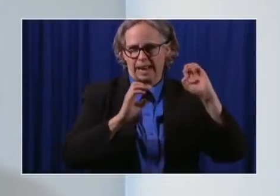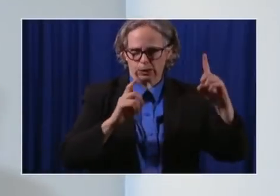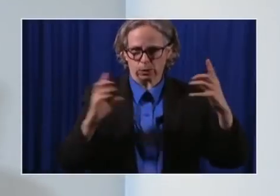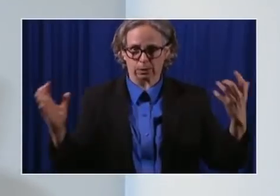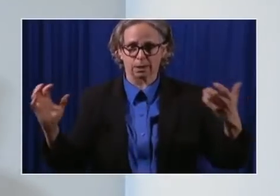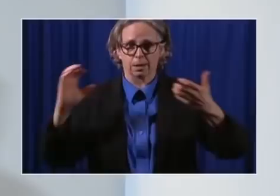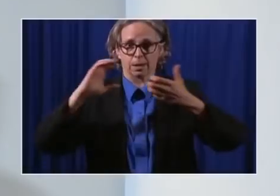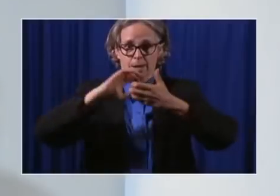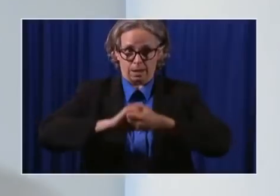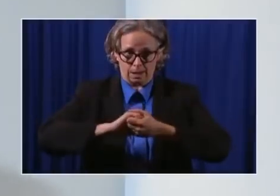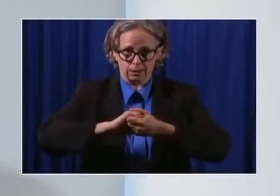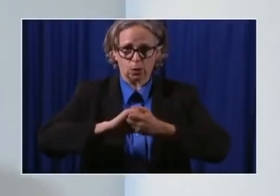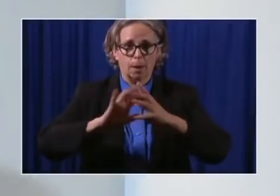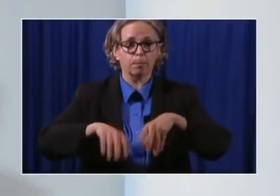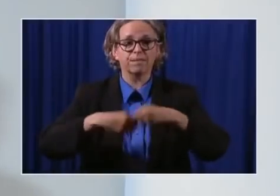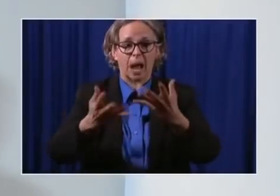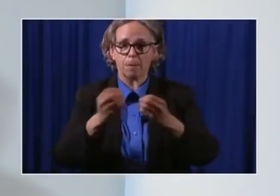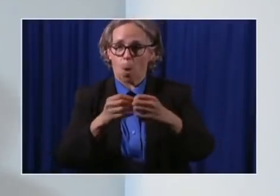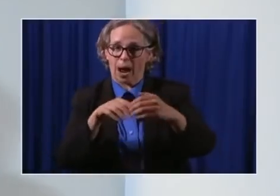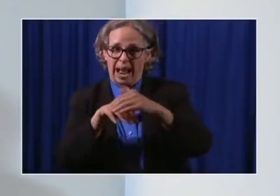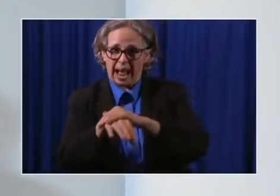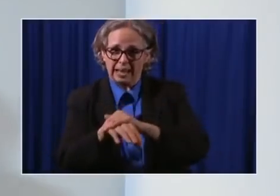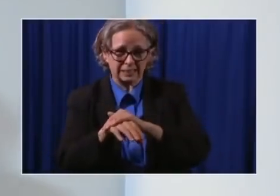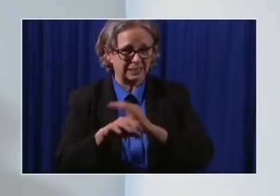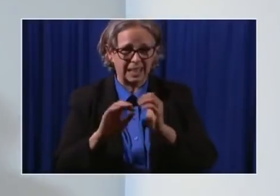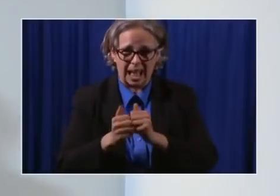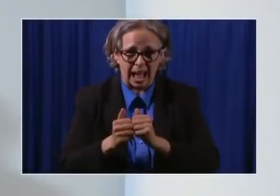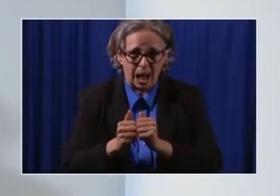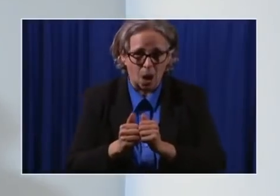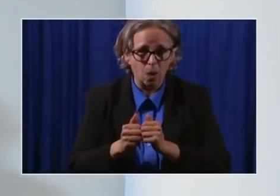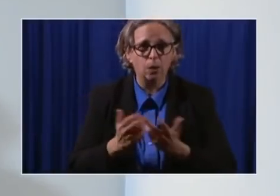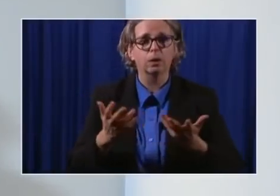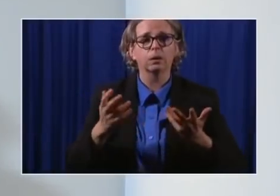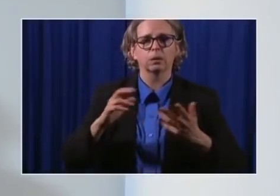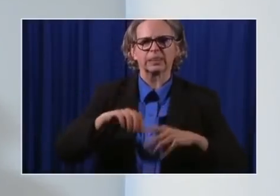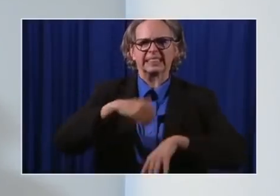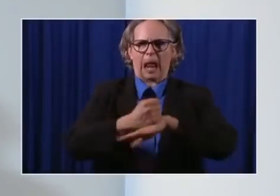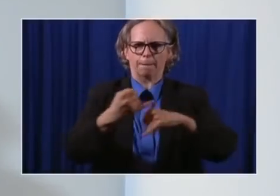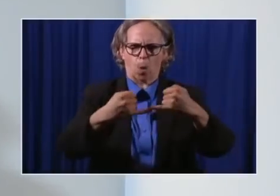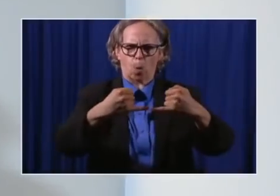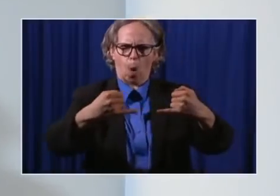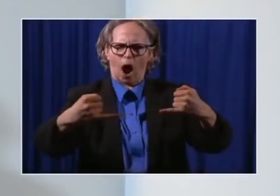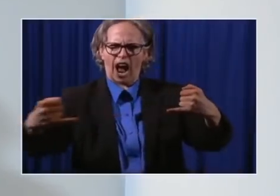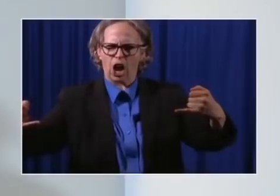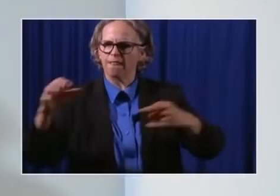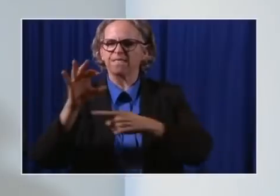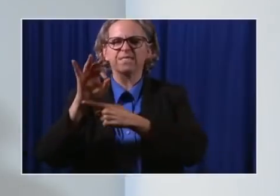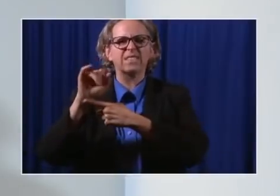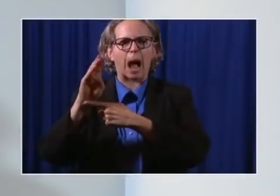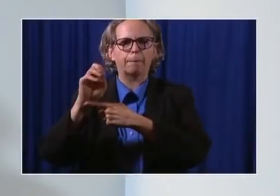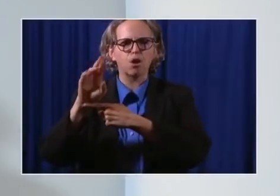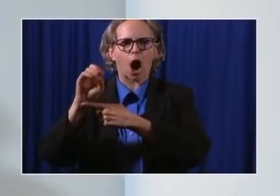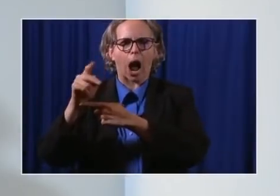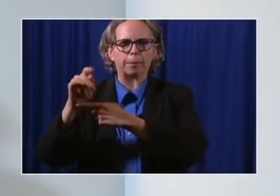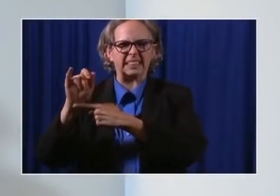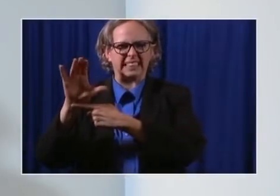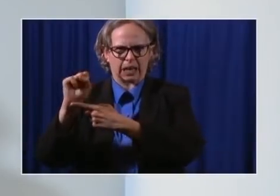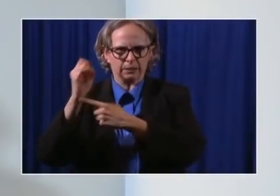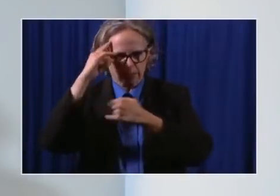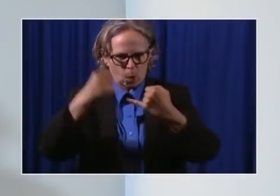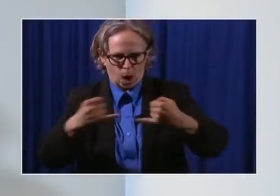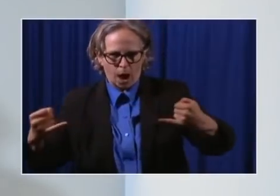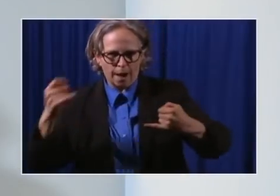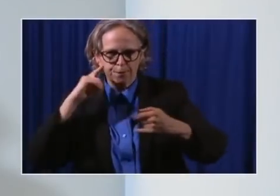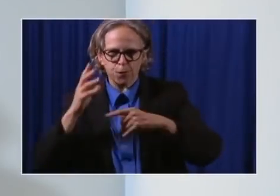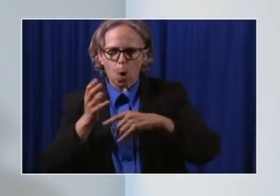in the ground, get that process moving so that we can expand internet services in this state, high-speed internet